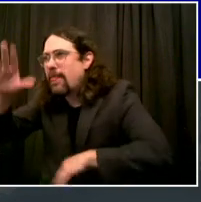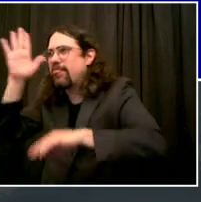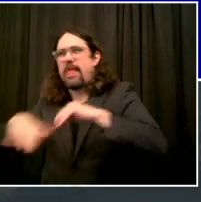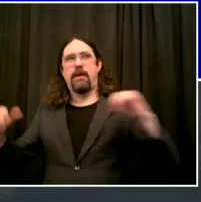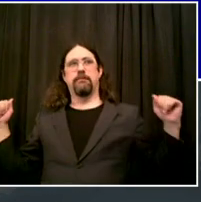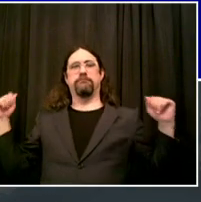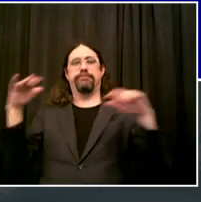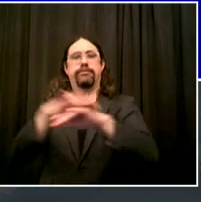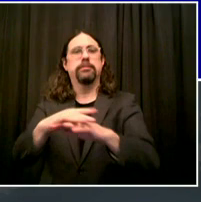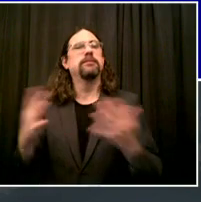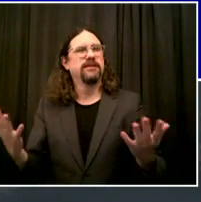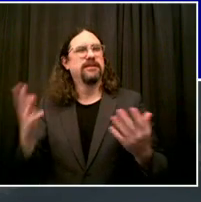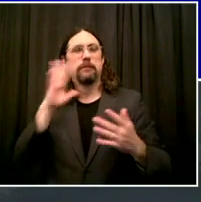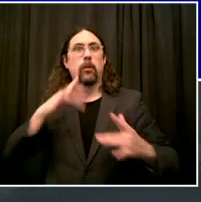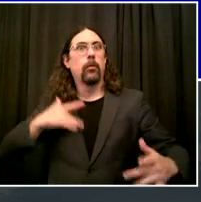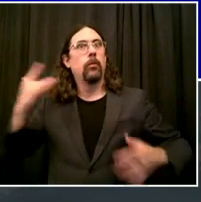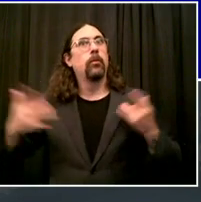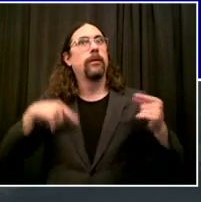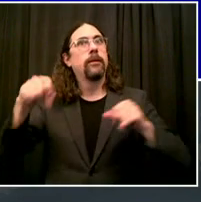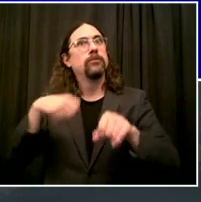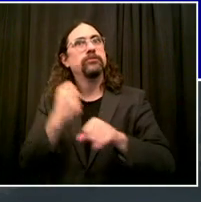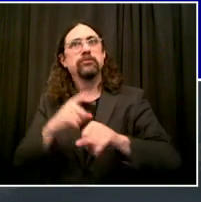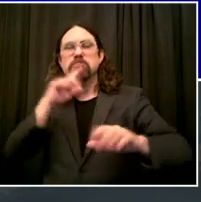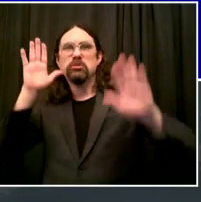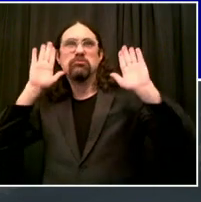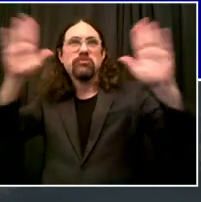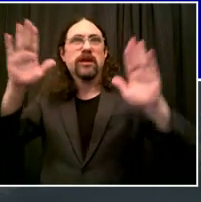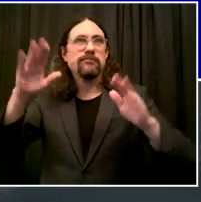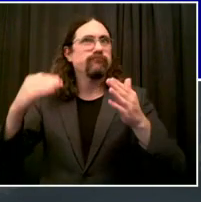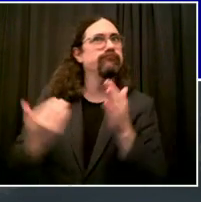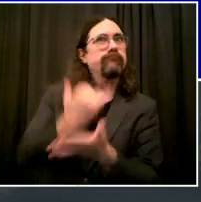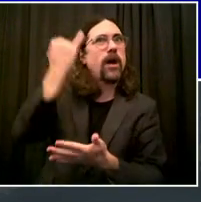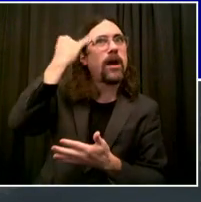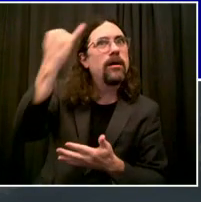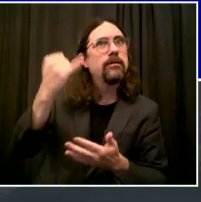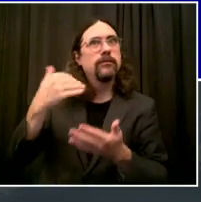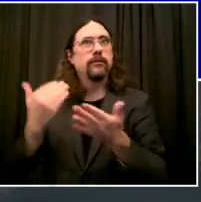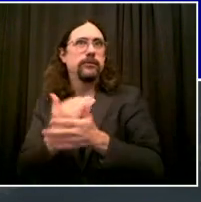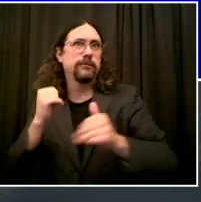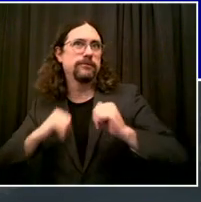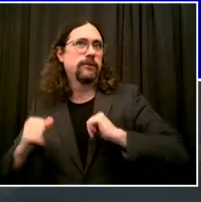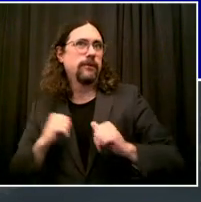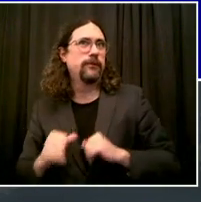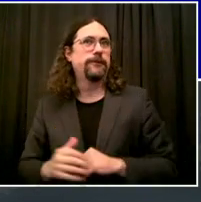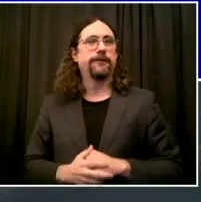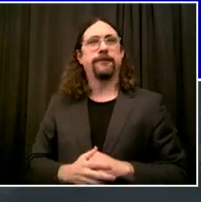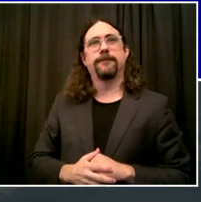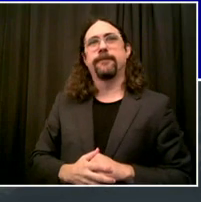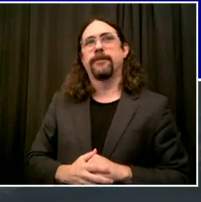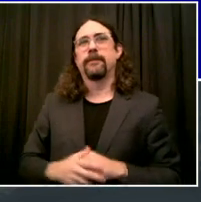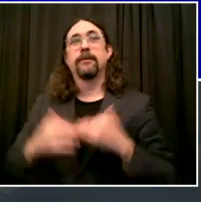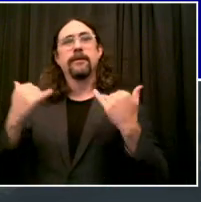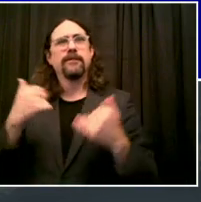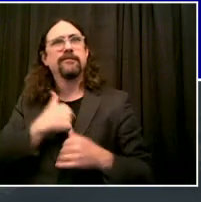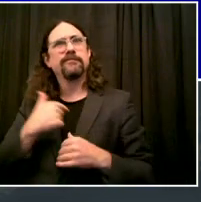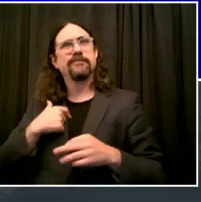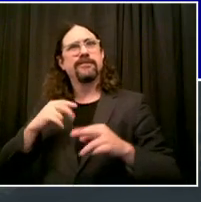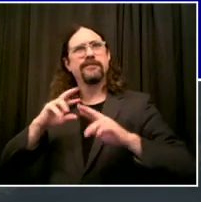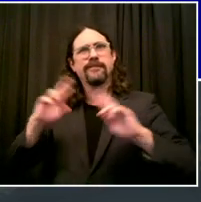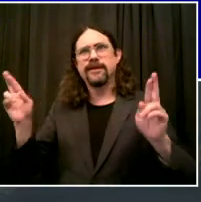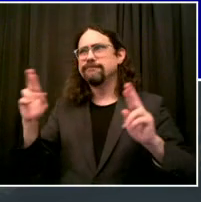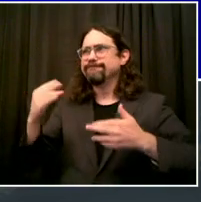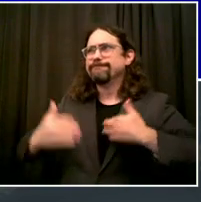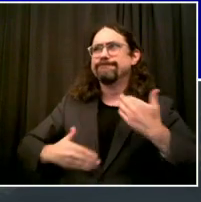this difficult time, the things that remind us we can come back, we are coming back. We think about those things that give us hope. But at the same time, we